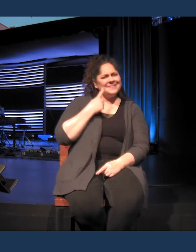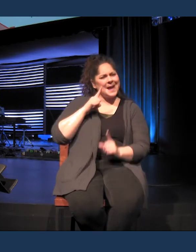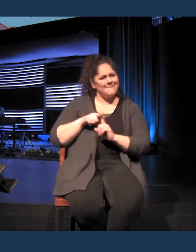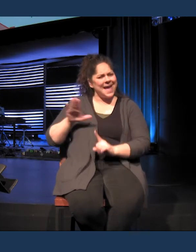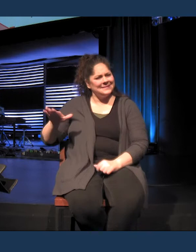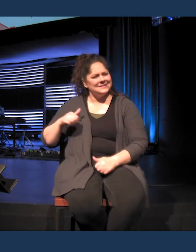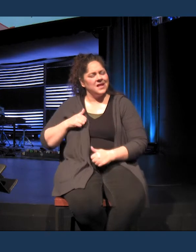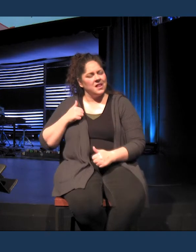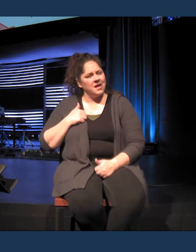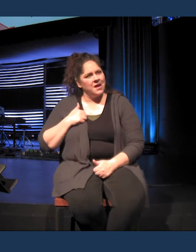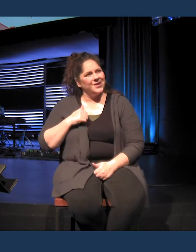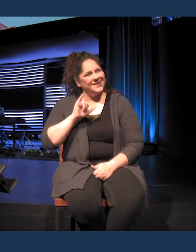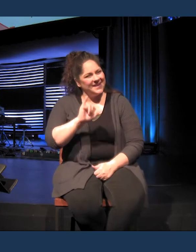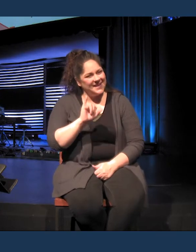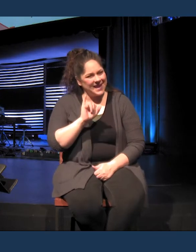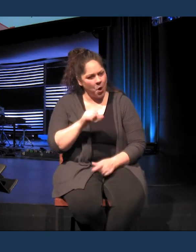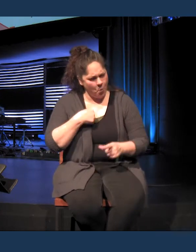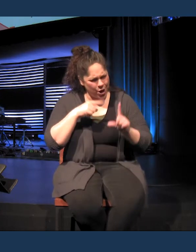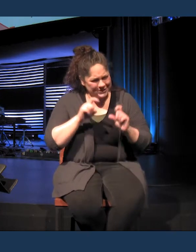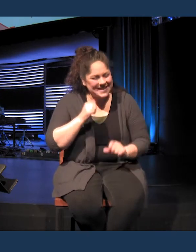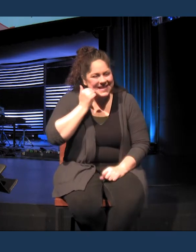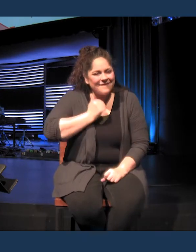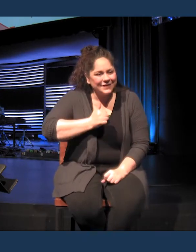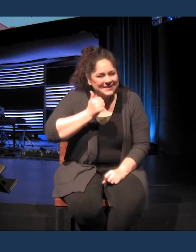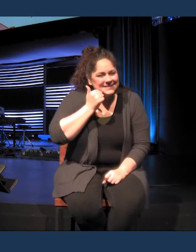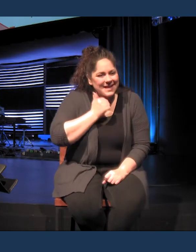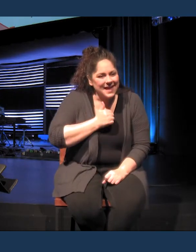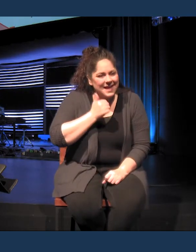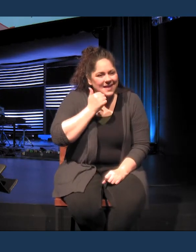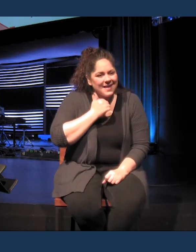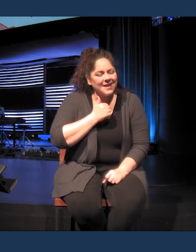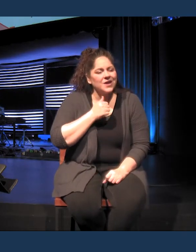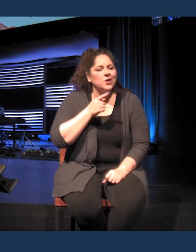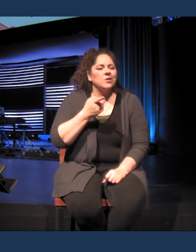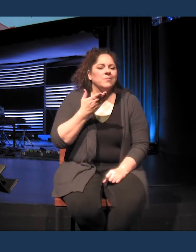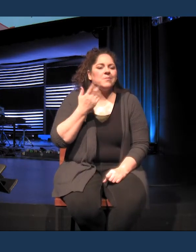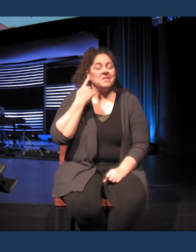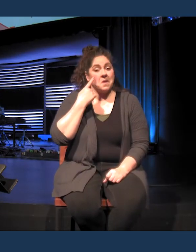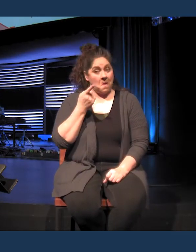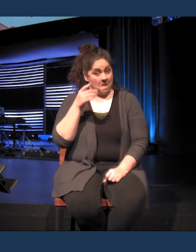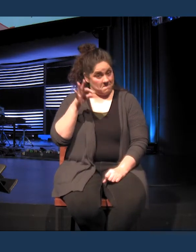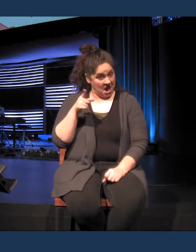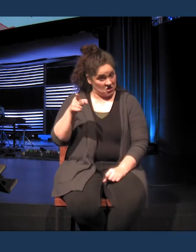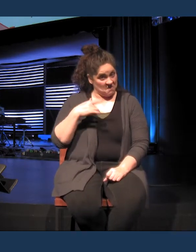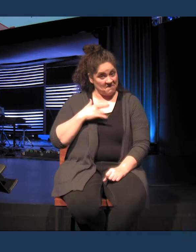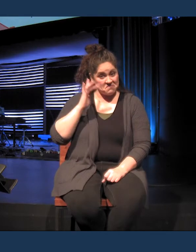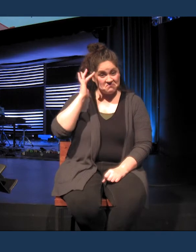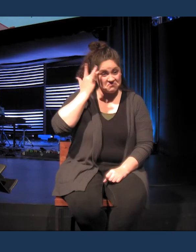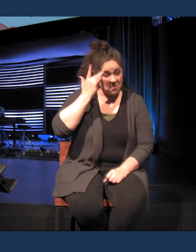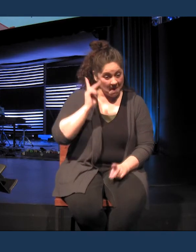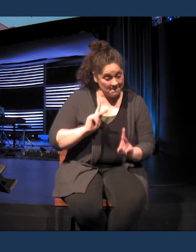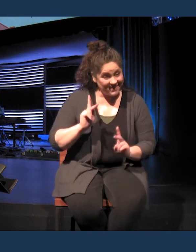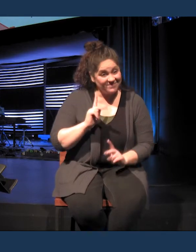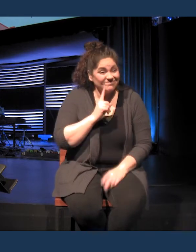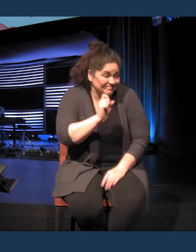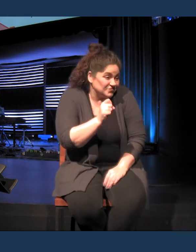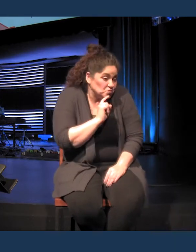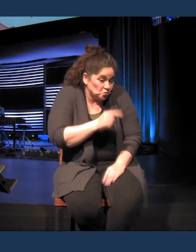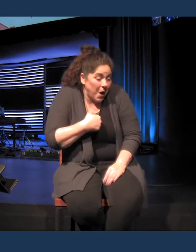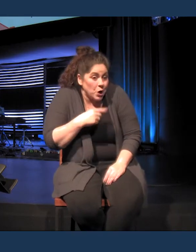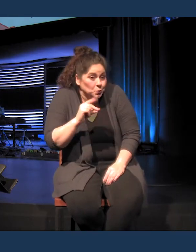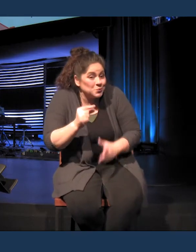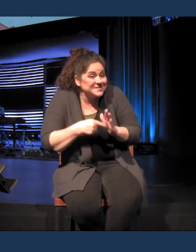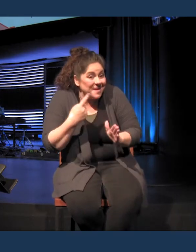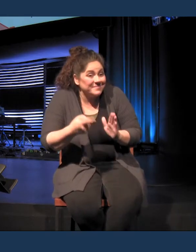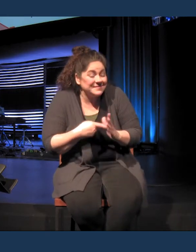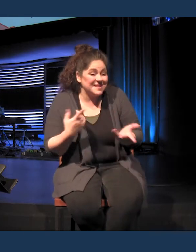Amen. This gets tested every day. You might think, oh, Pastor, you get annoyed at people? Yeah, sometimes I do. This is